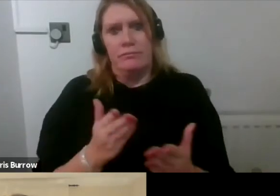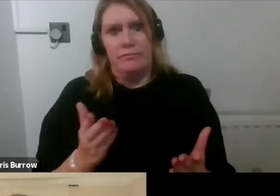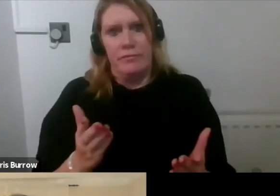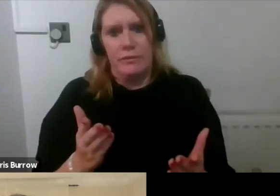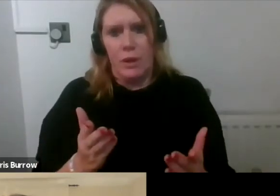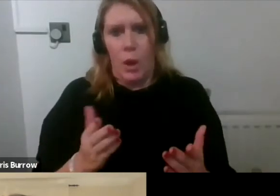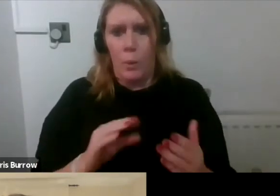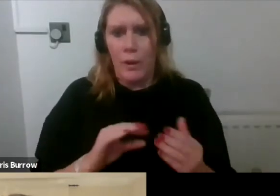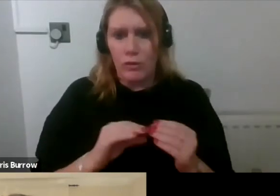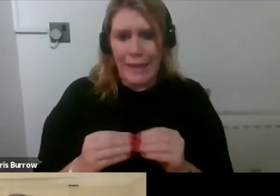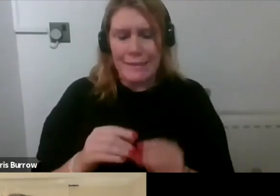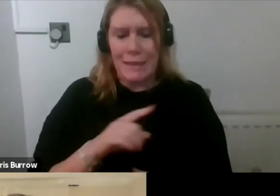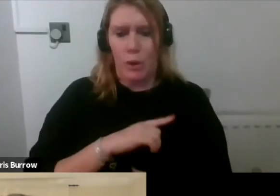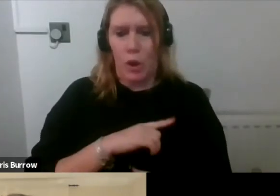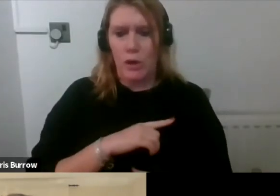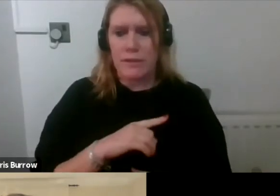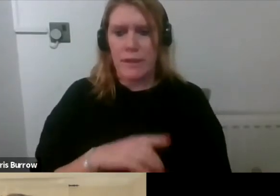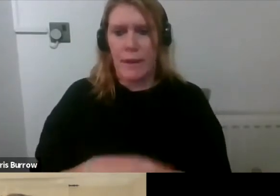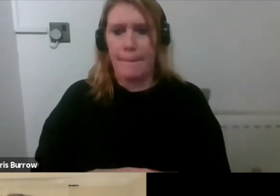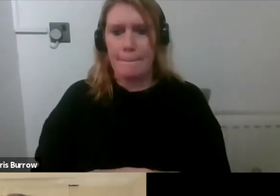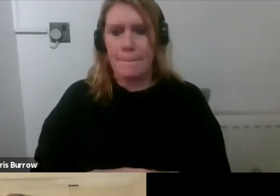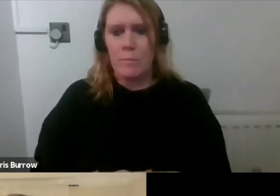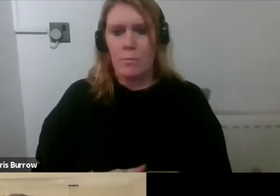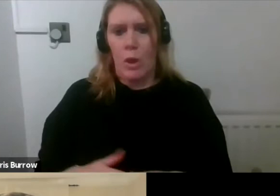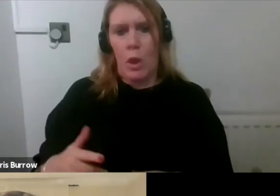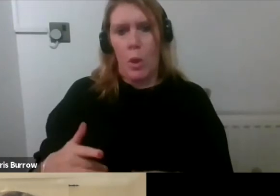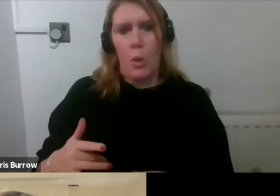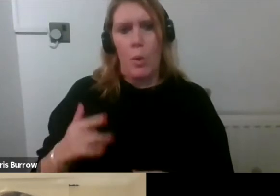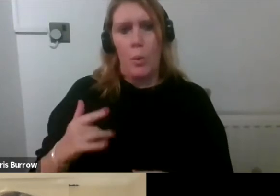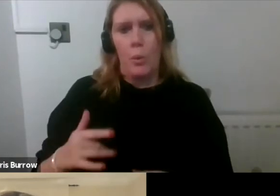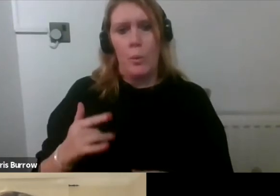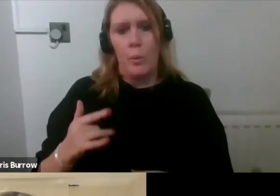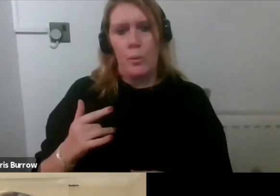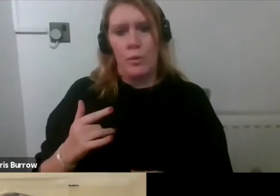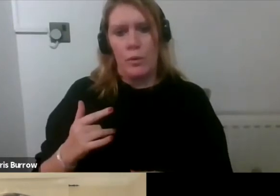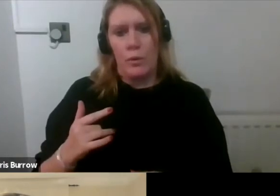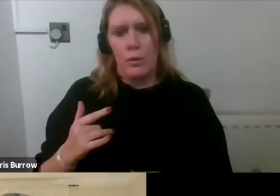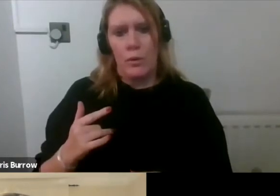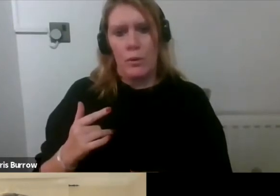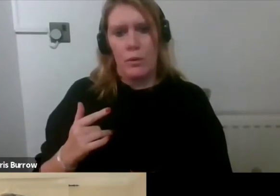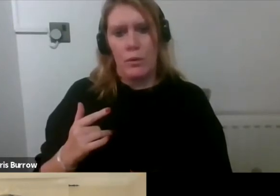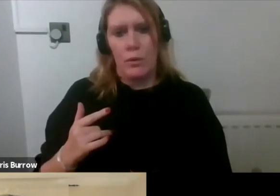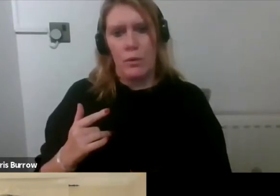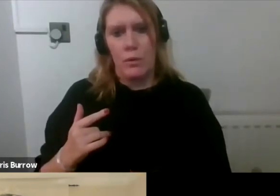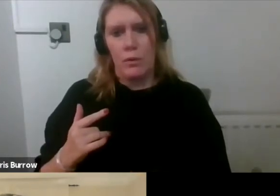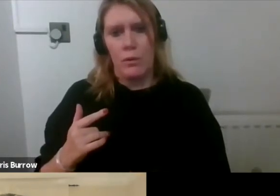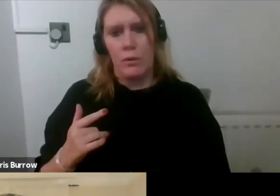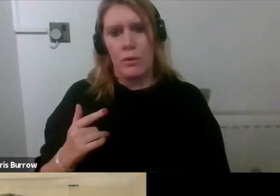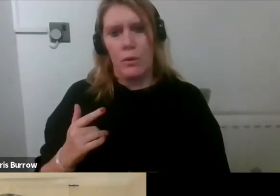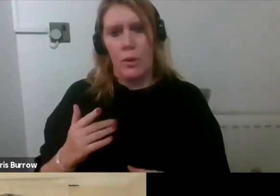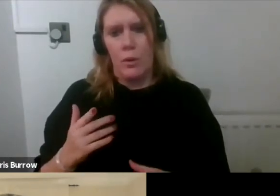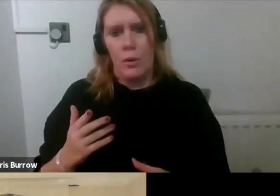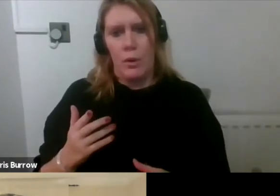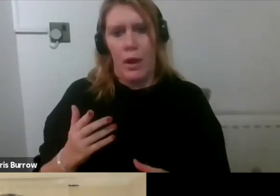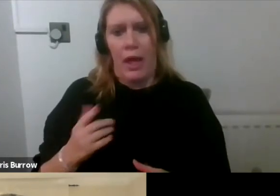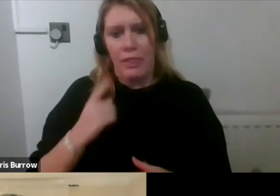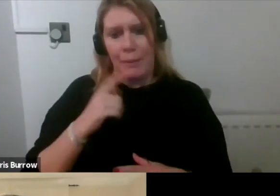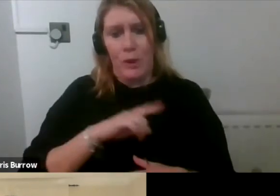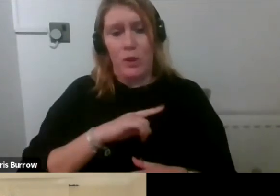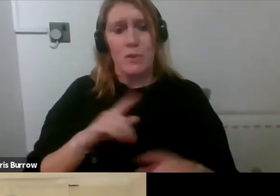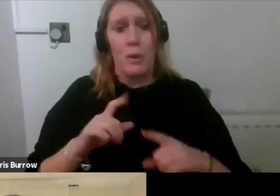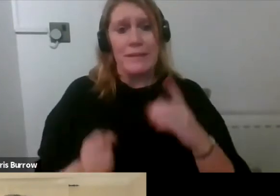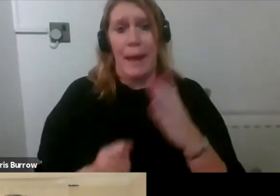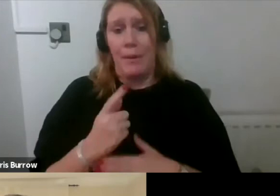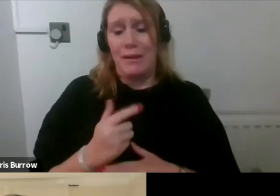it was we've lived through, and this is especially pertinent, because of what's happened in the last